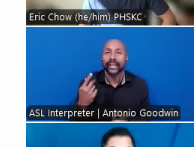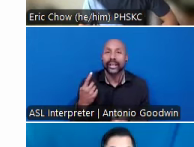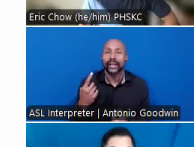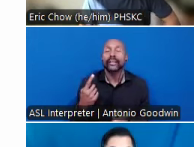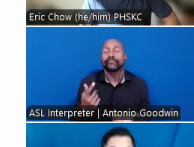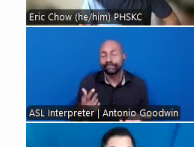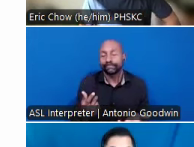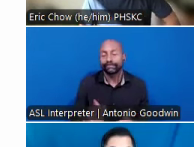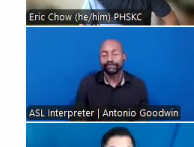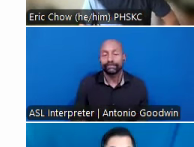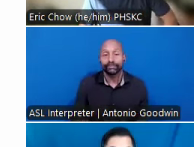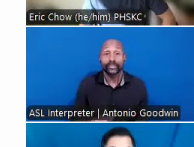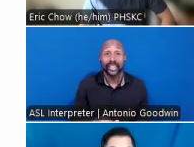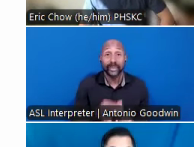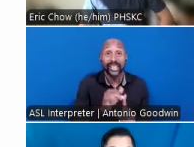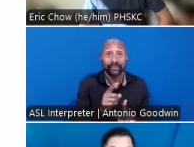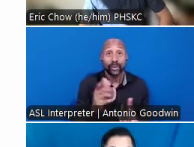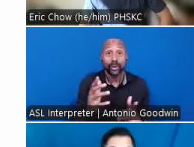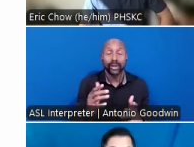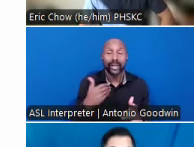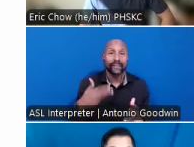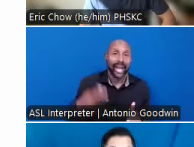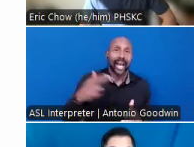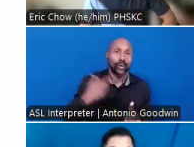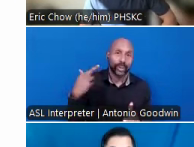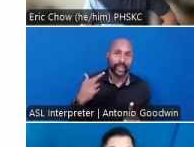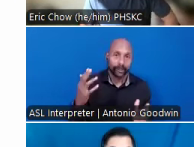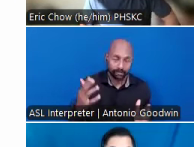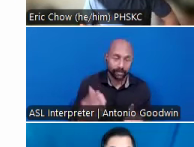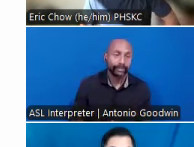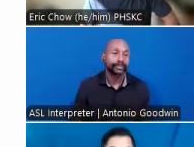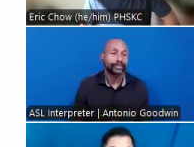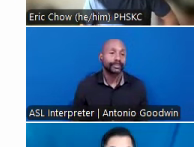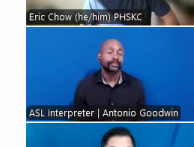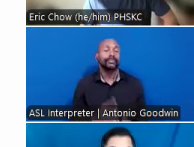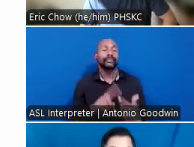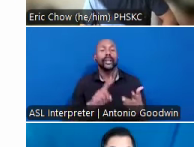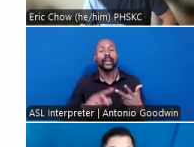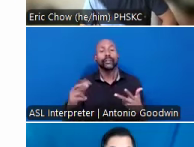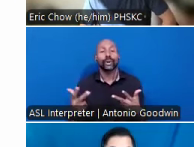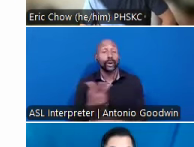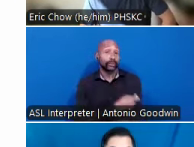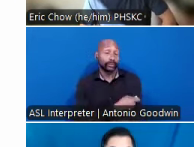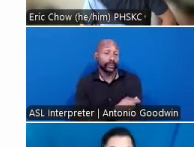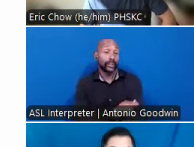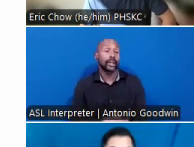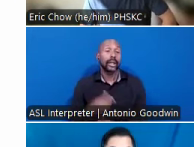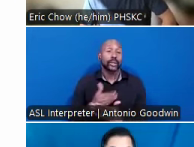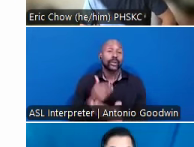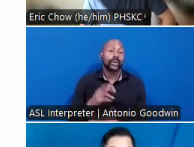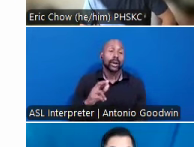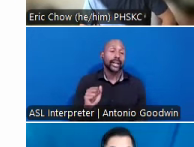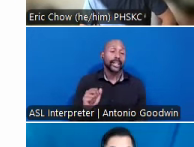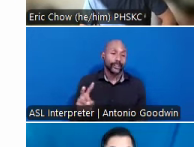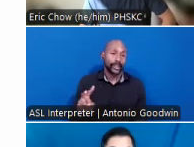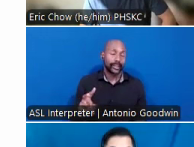And since last year, we've had a new RSV immunizations, which are now recommended for infants,